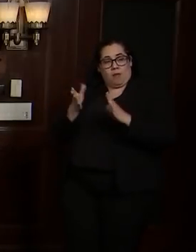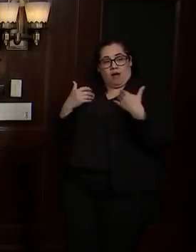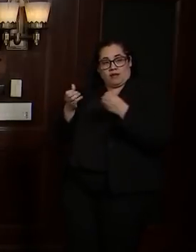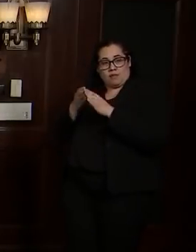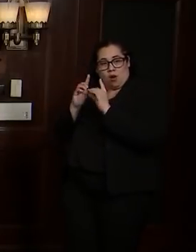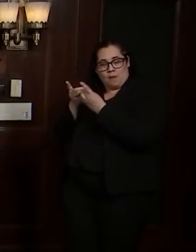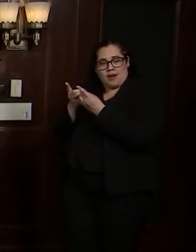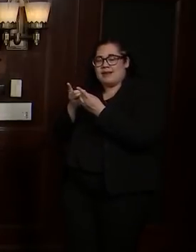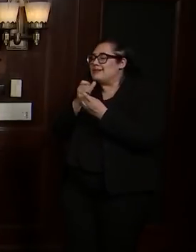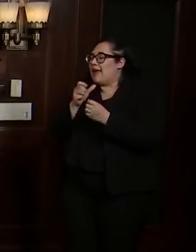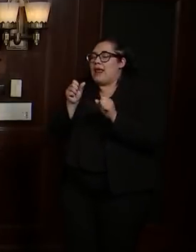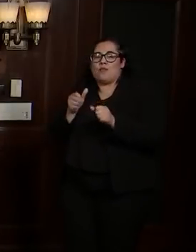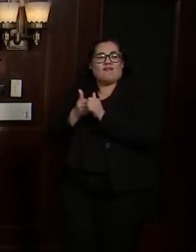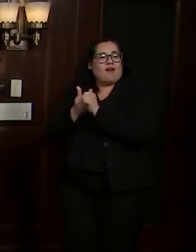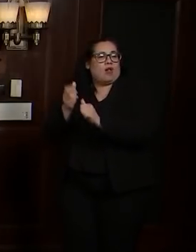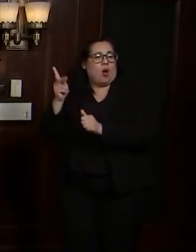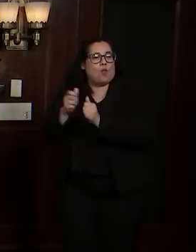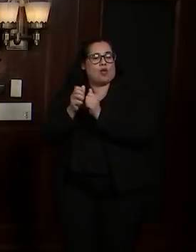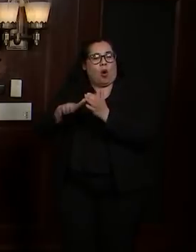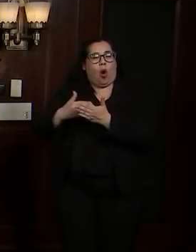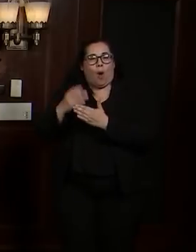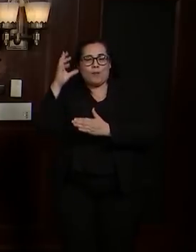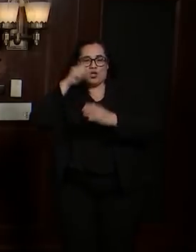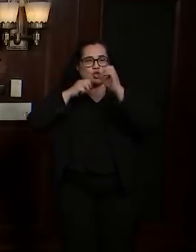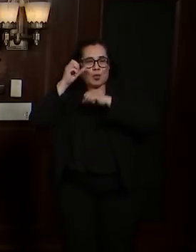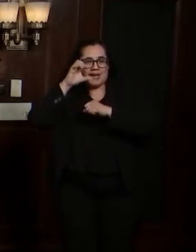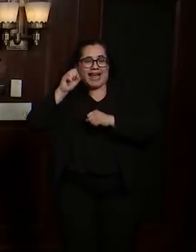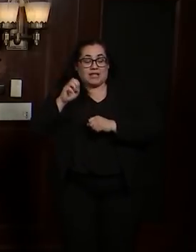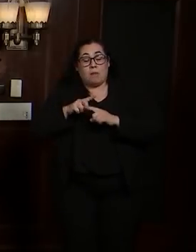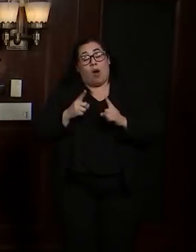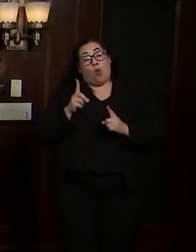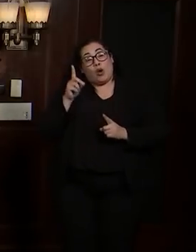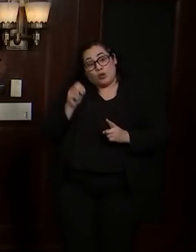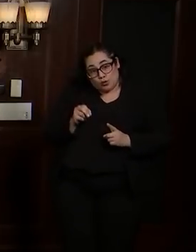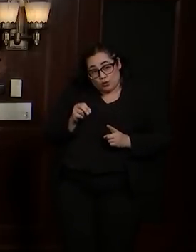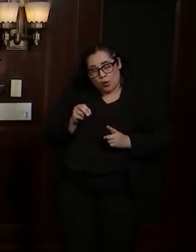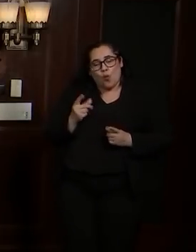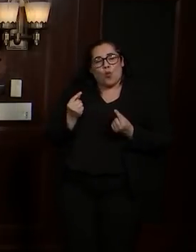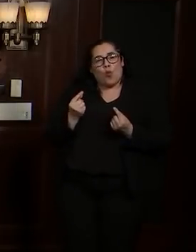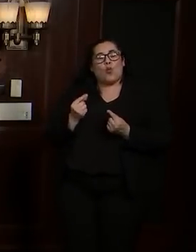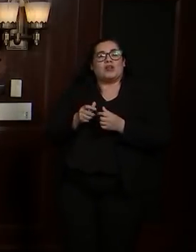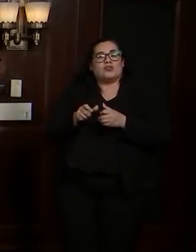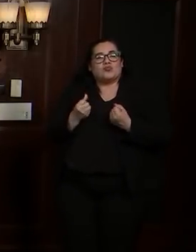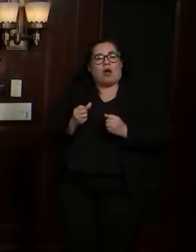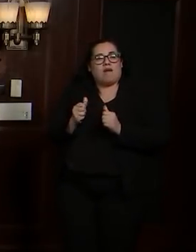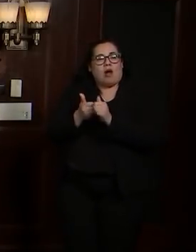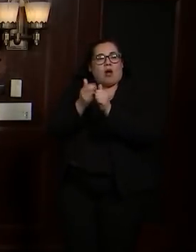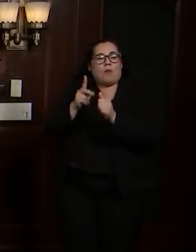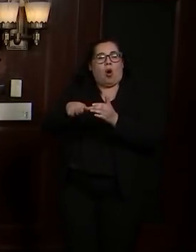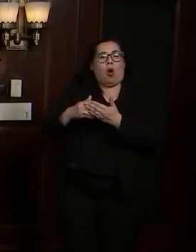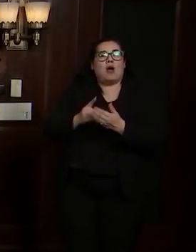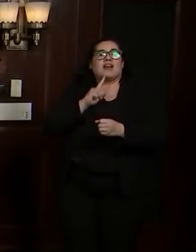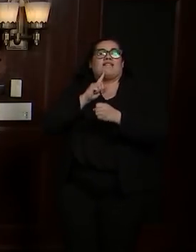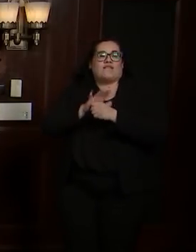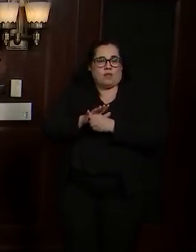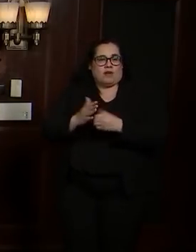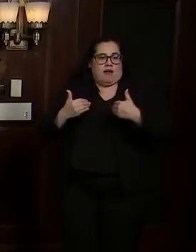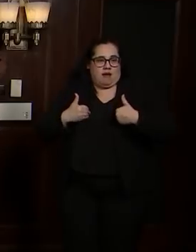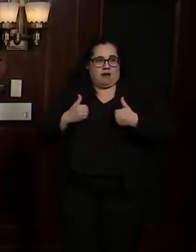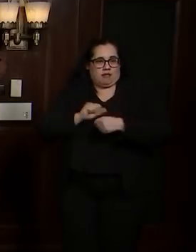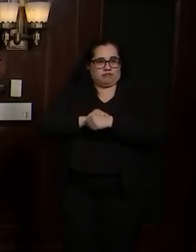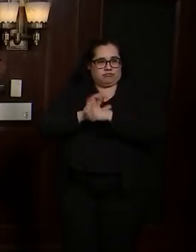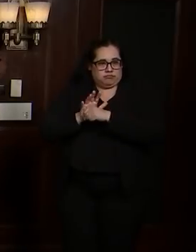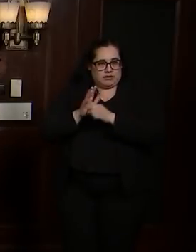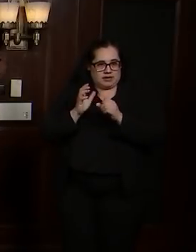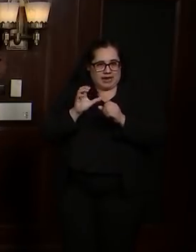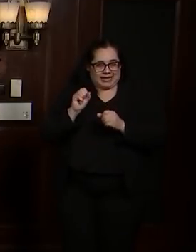Department is not able to follow up with all of the presumed cases. But what we do is we try to follow up with all the confirmed cases. And this